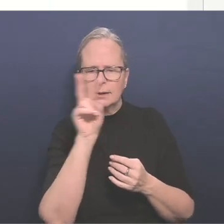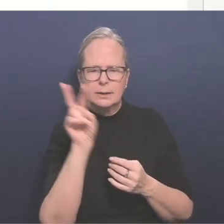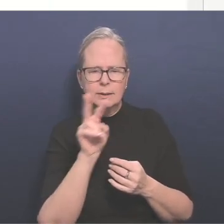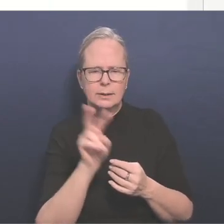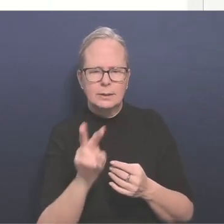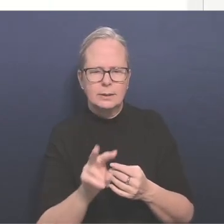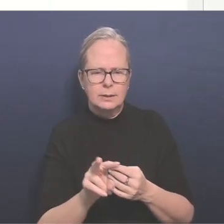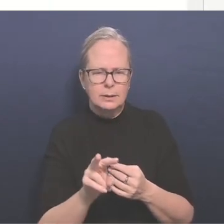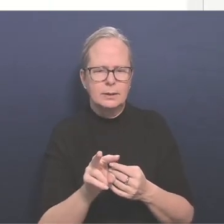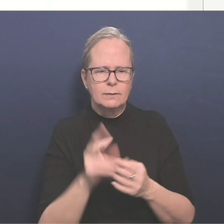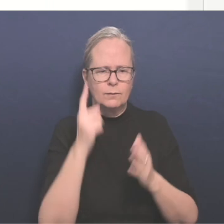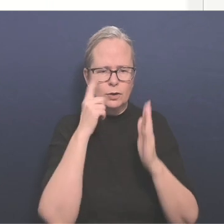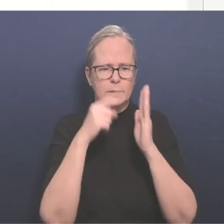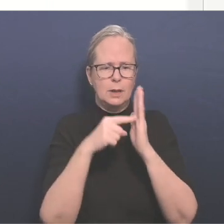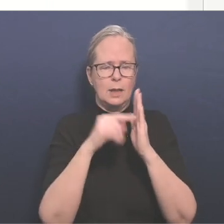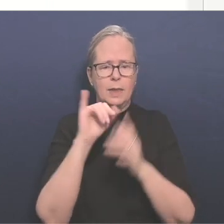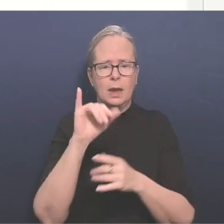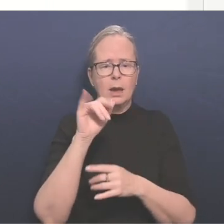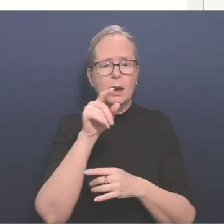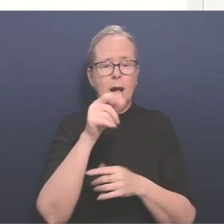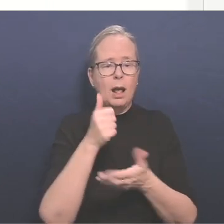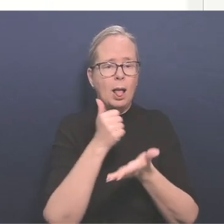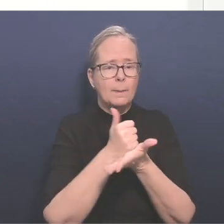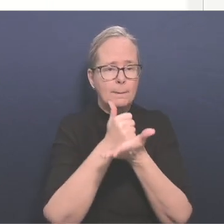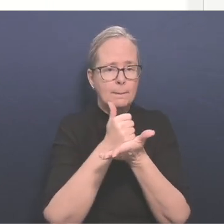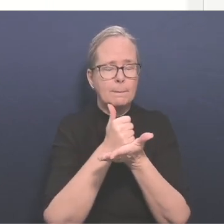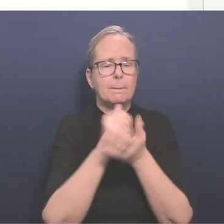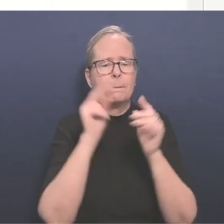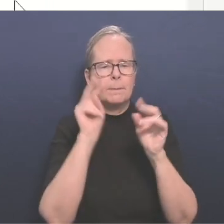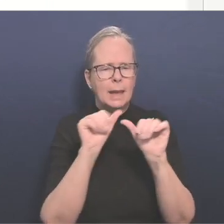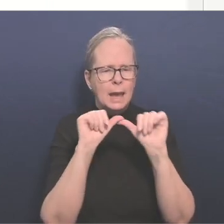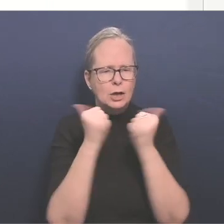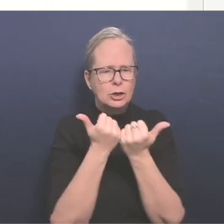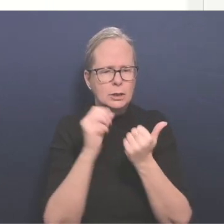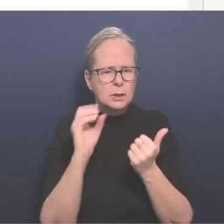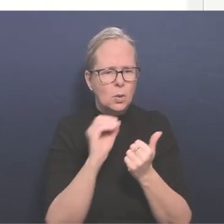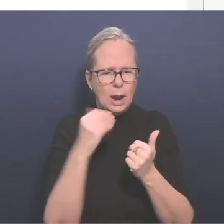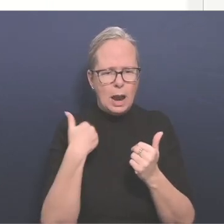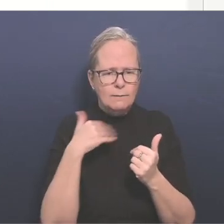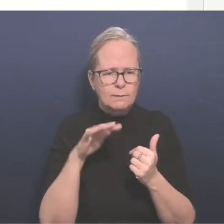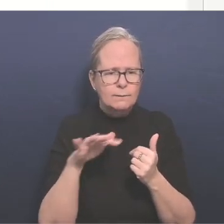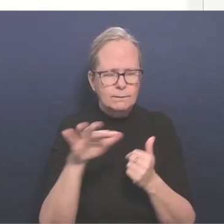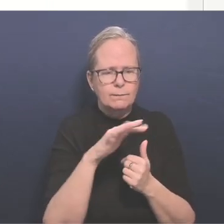right? And and she can get there using the help icon. Then